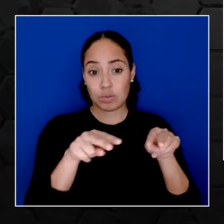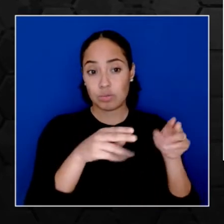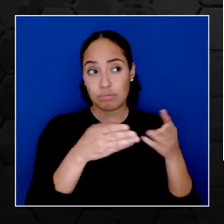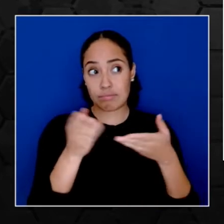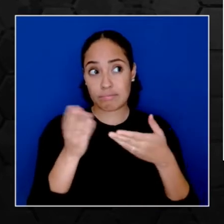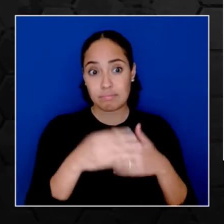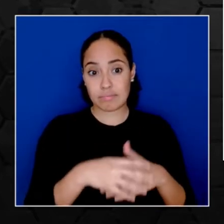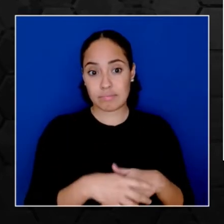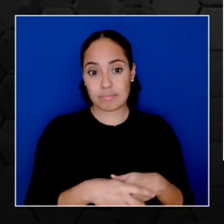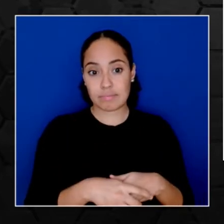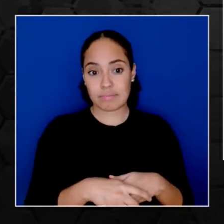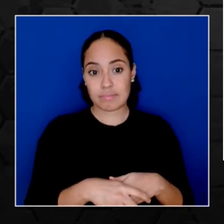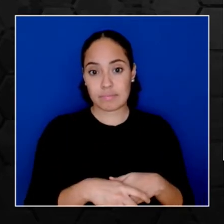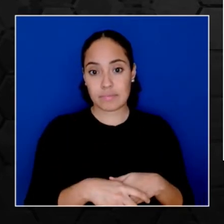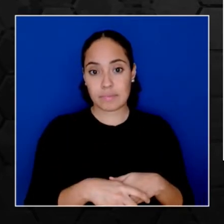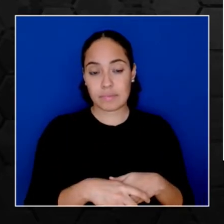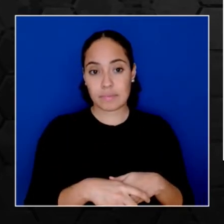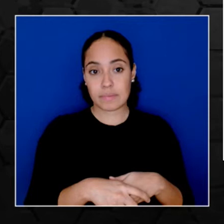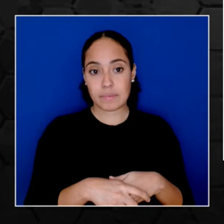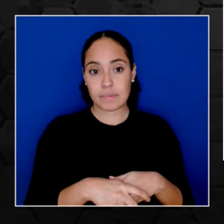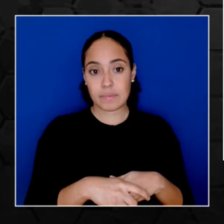Okay, sure. Yeah.